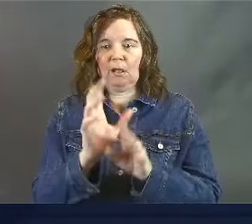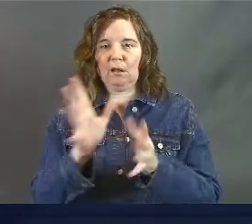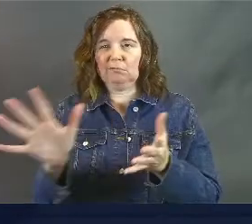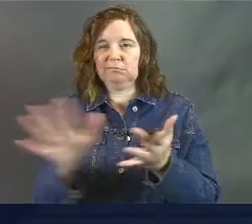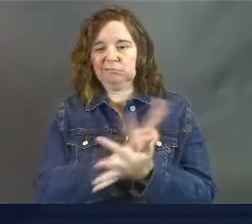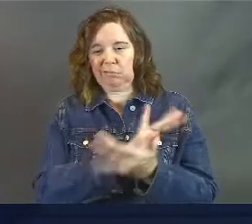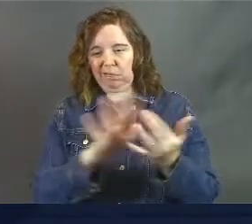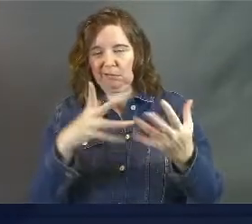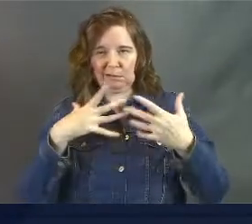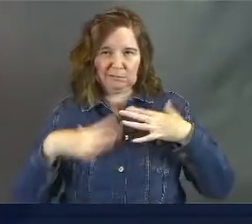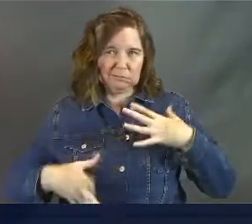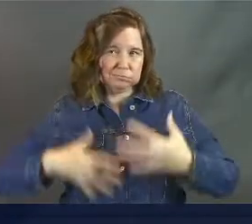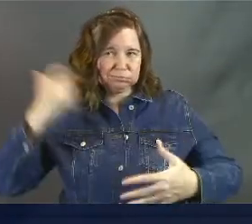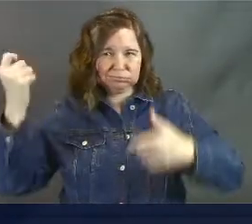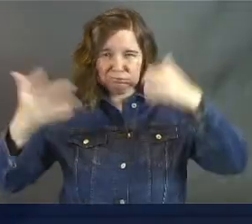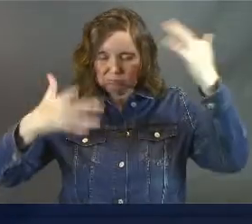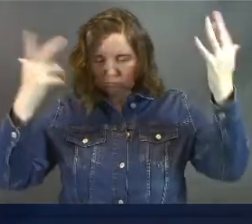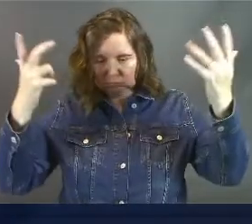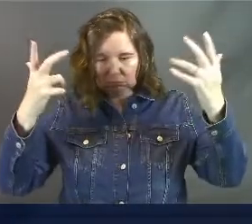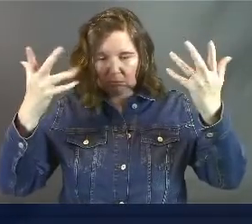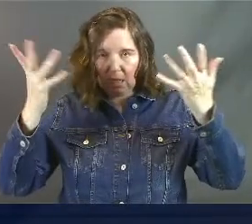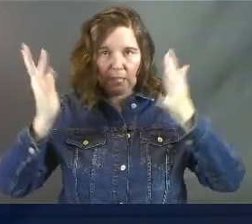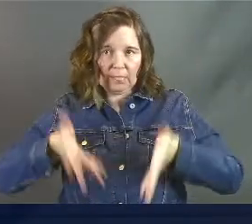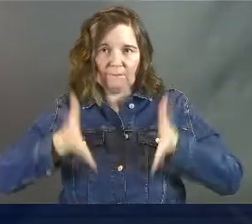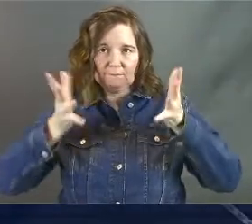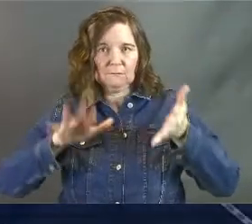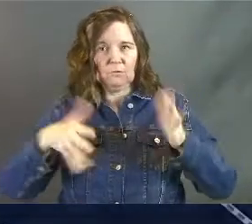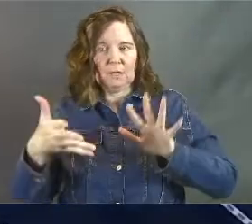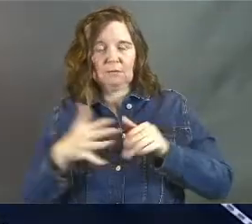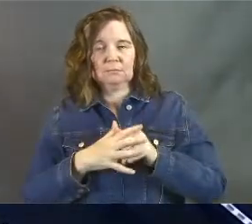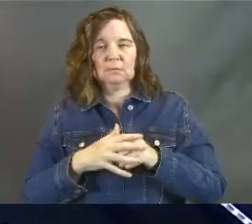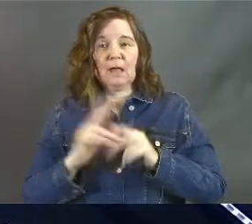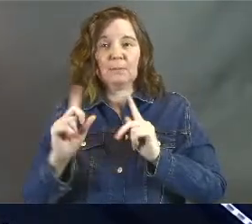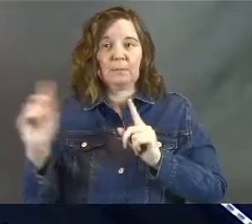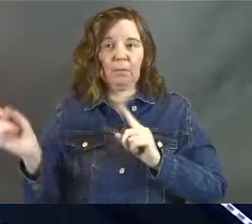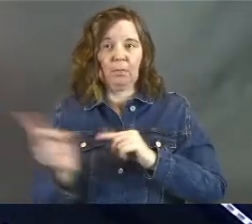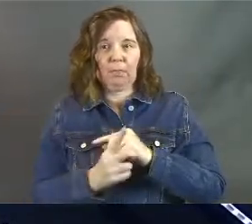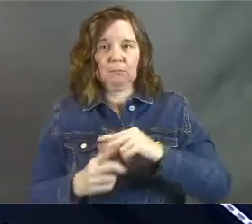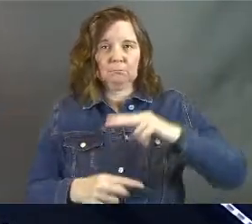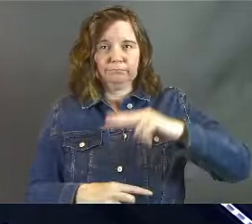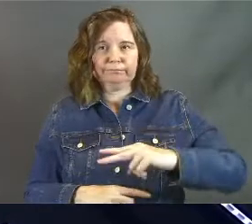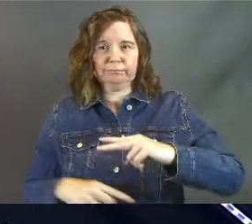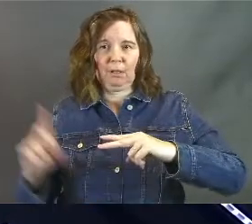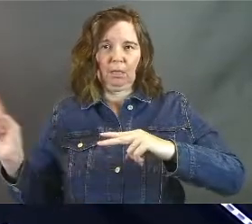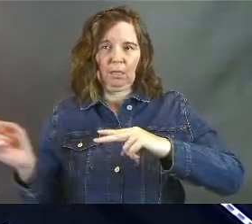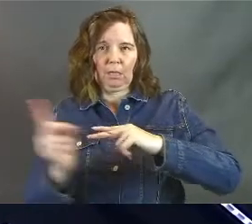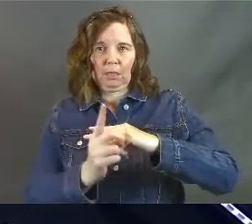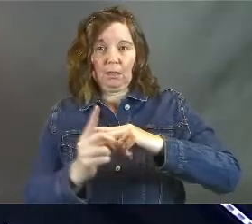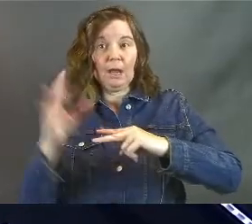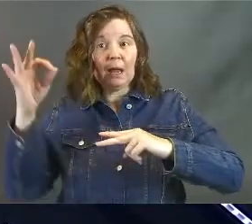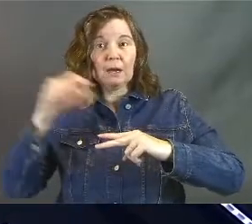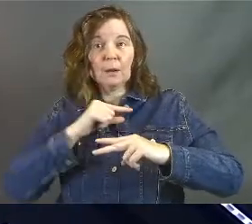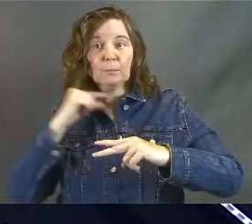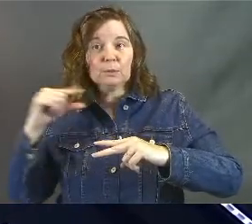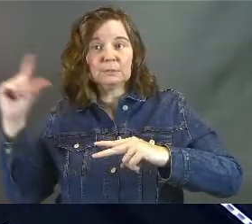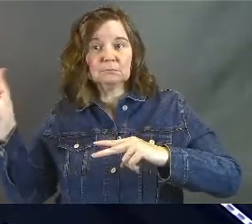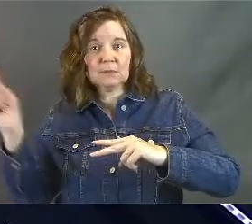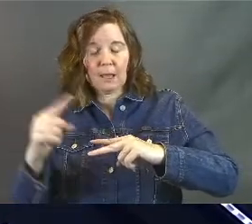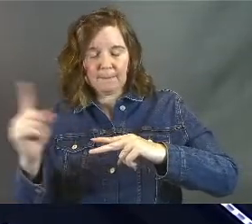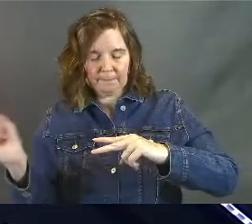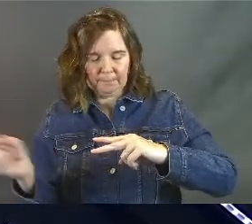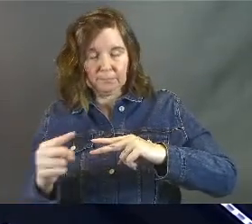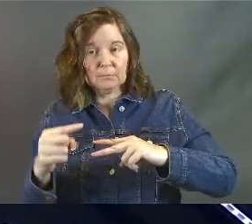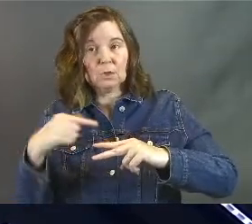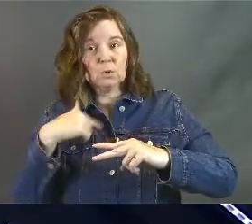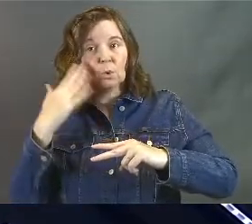dead. And some people are going to come up and walk past in verse 31. By chance, a priest came along. And if you know the story, you know that